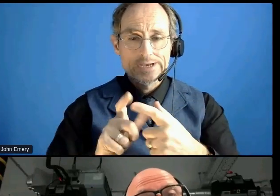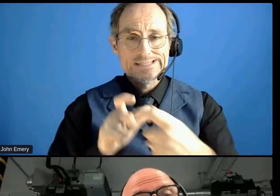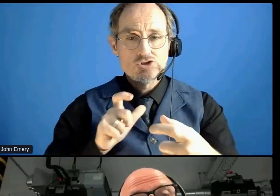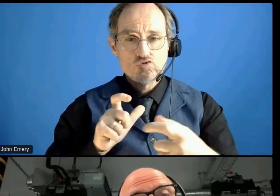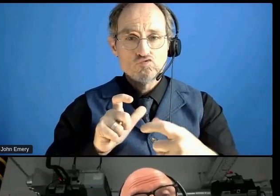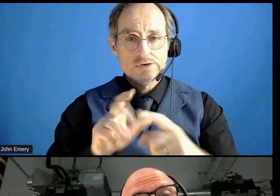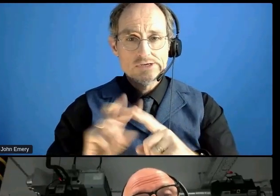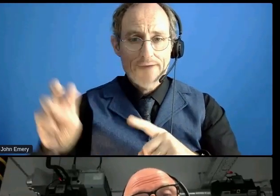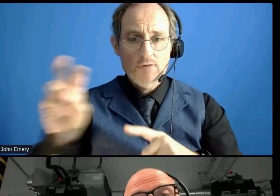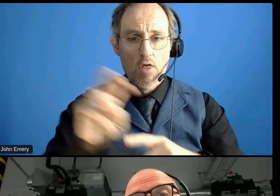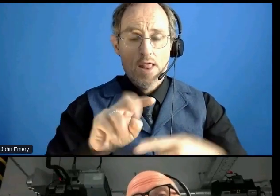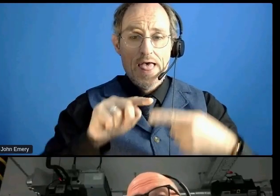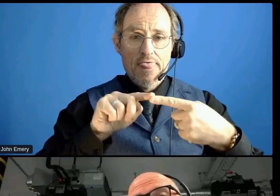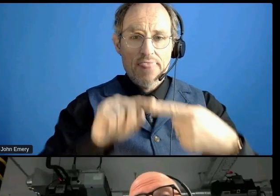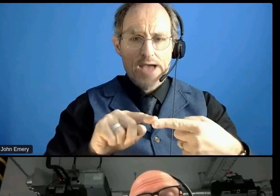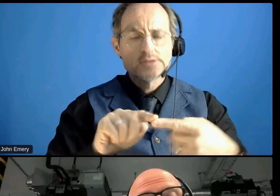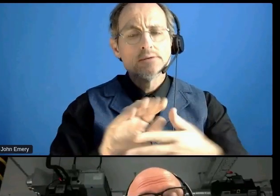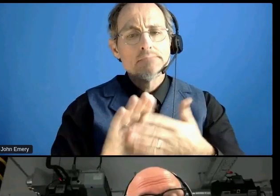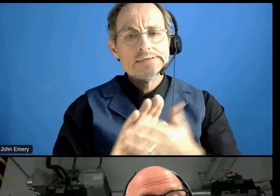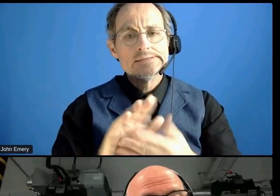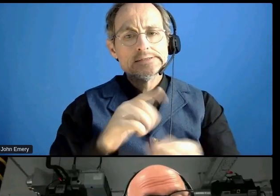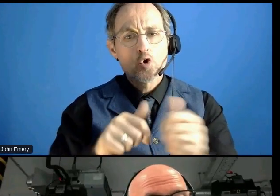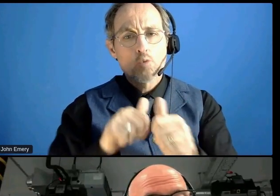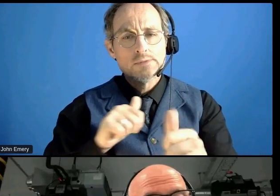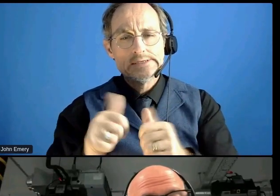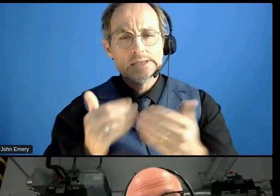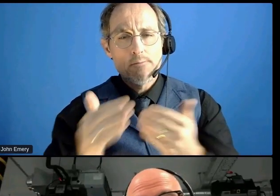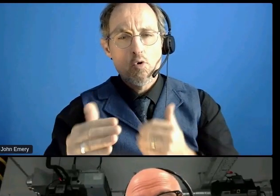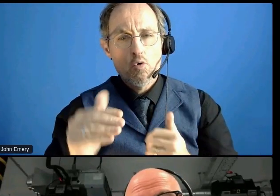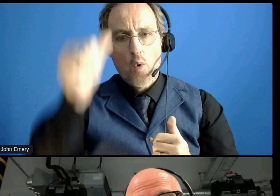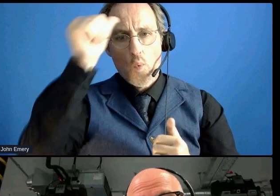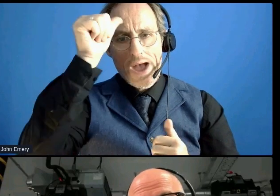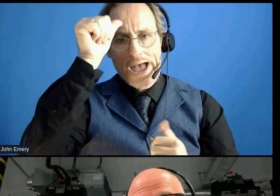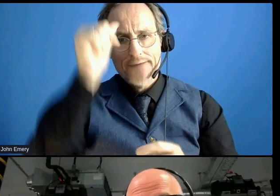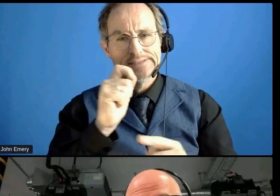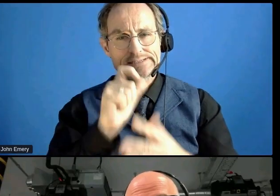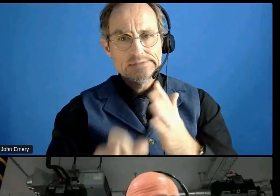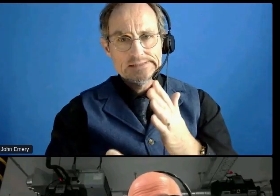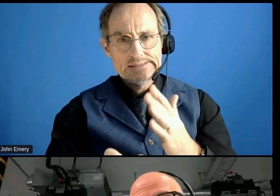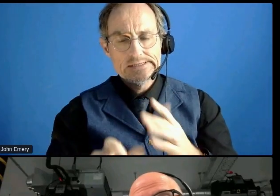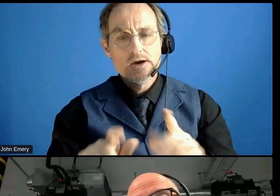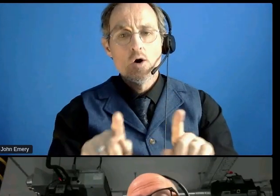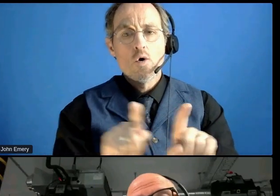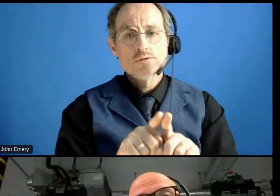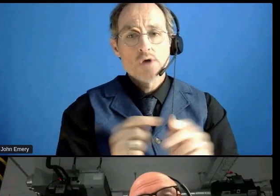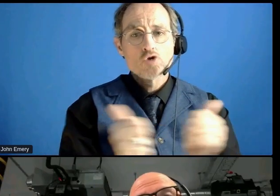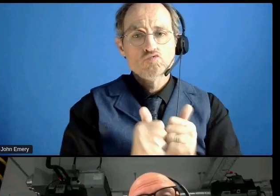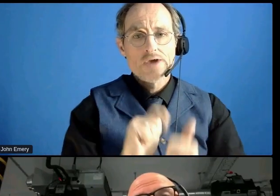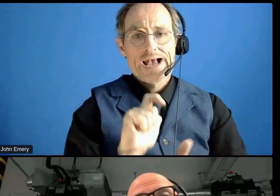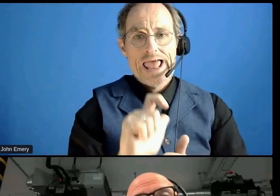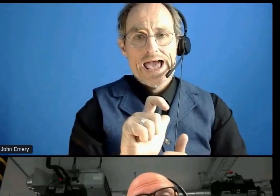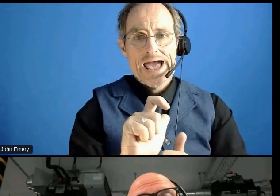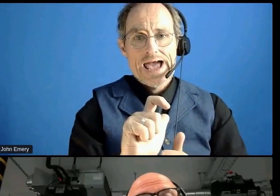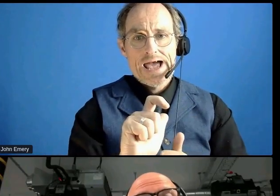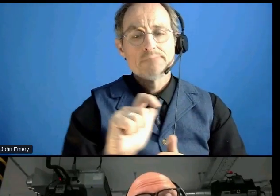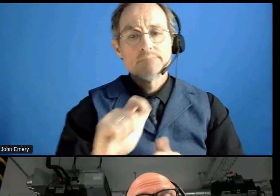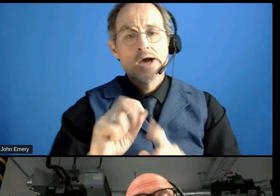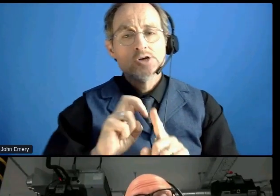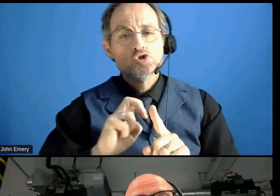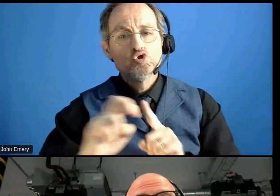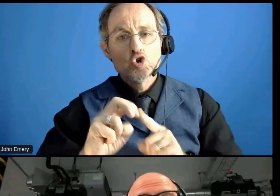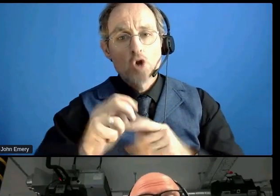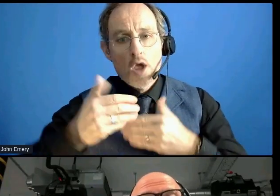about enough. So this is a real cultural difference that we are trying to respond to and try to work out how to best share